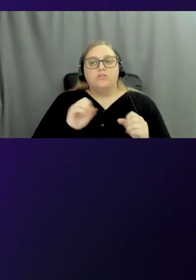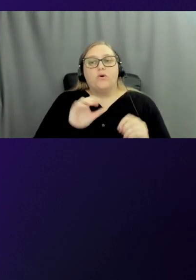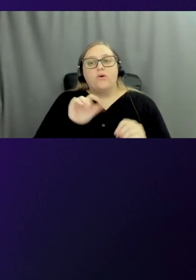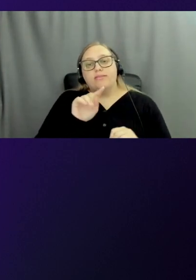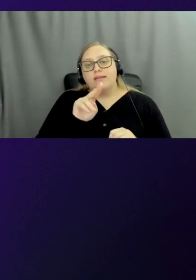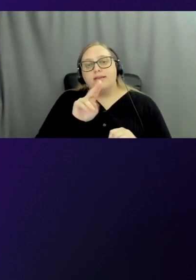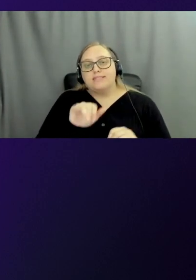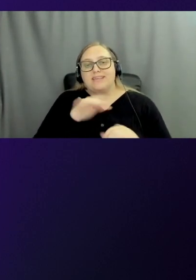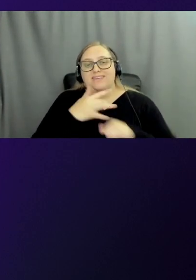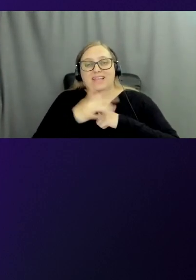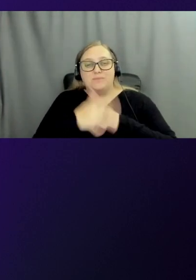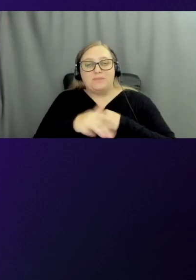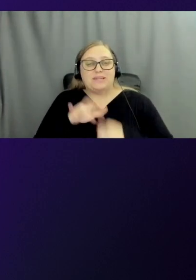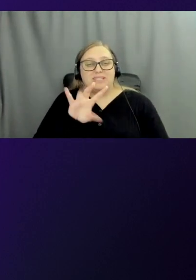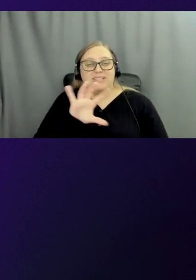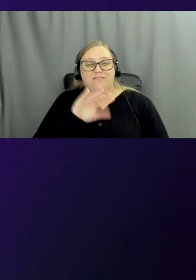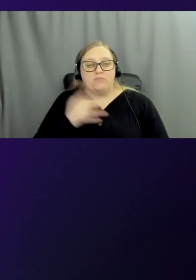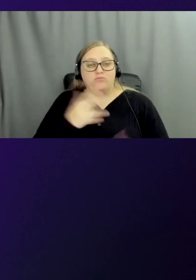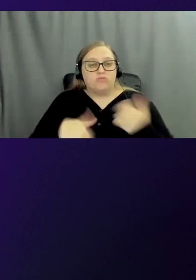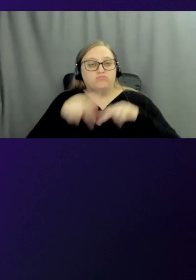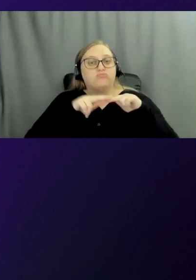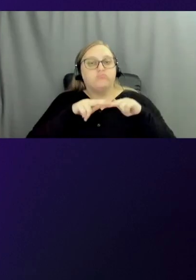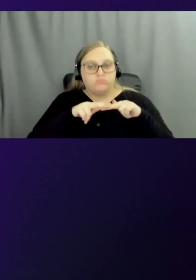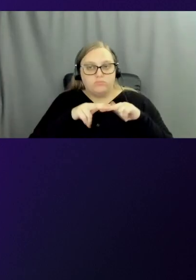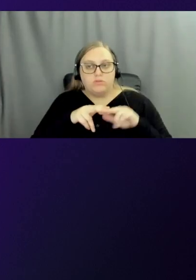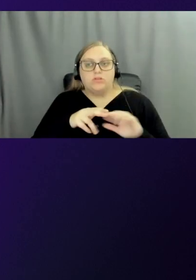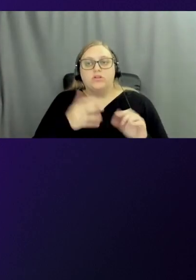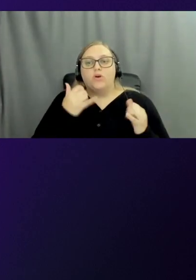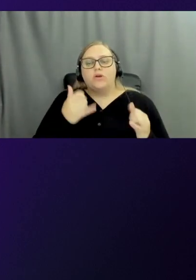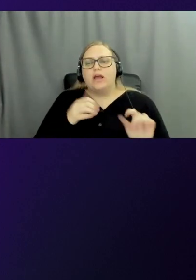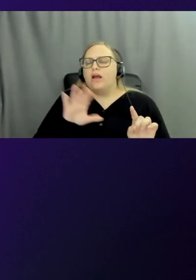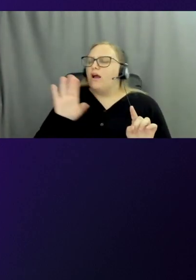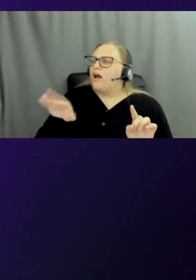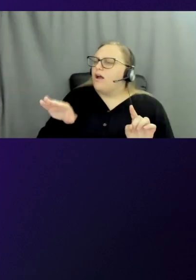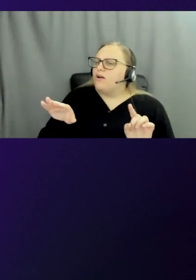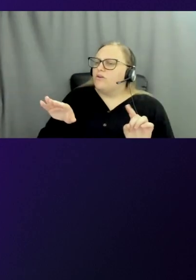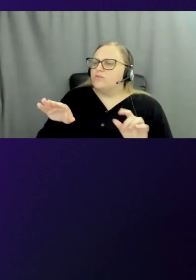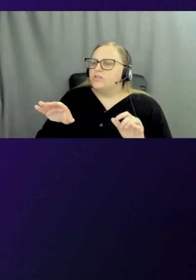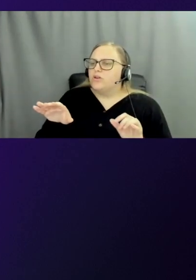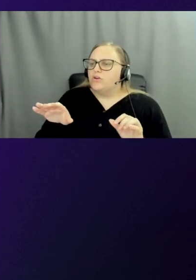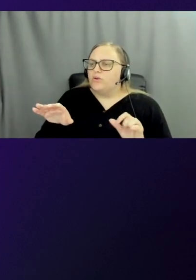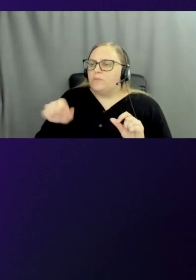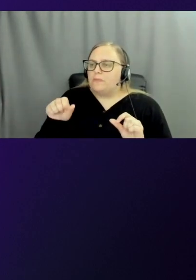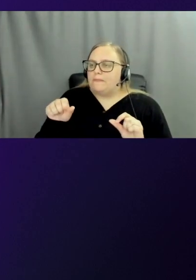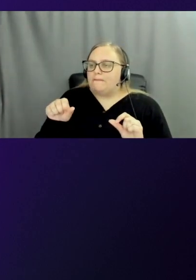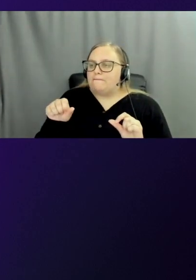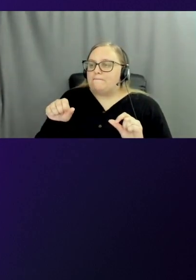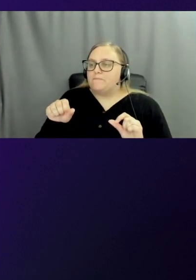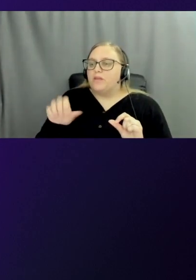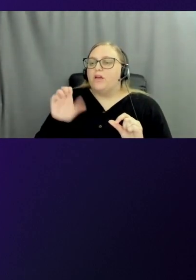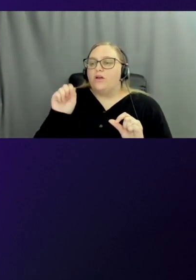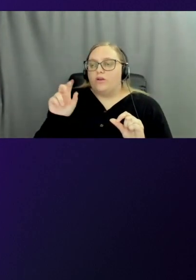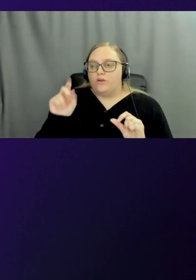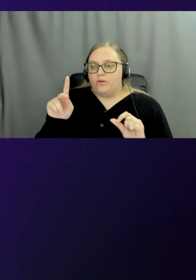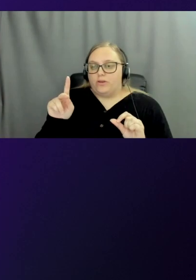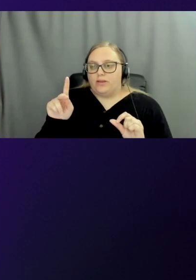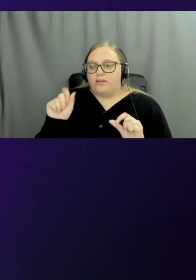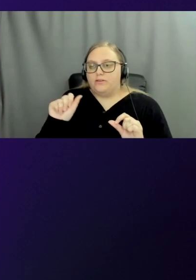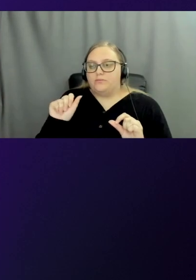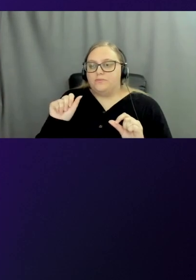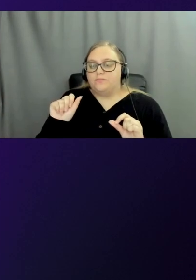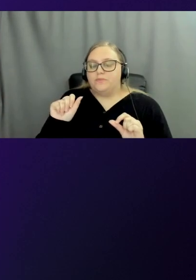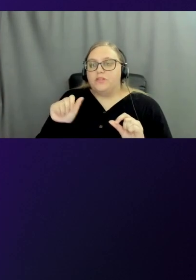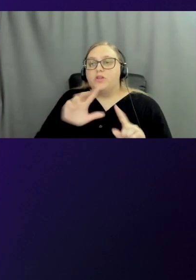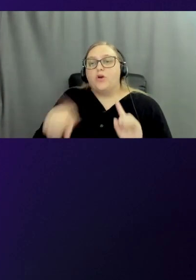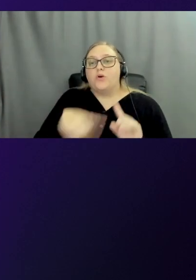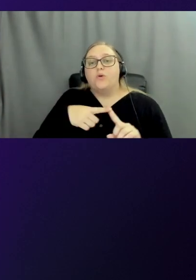by 75%. Now, why does latency matter? Exactly. Yeah. So latency, when you think of